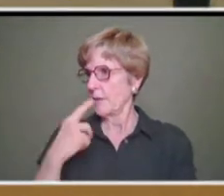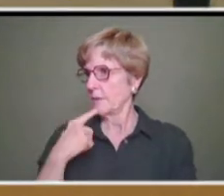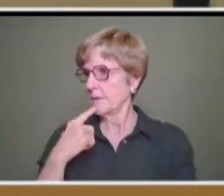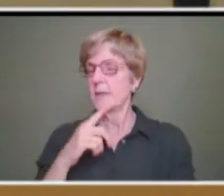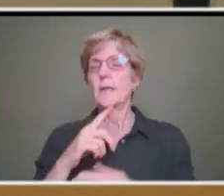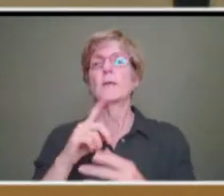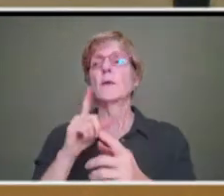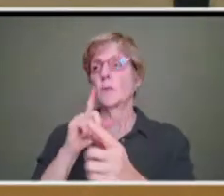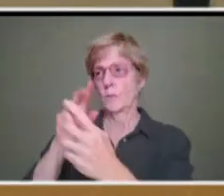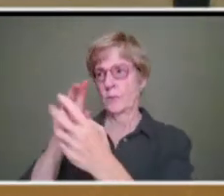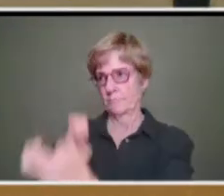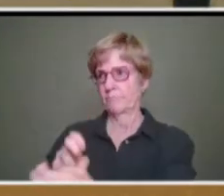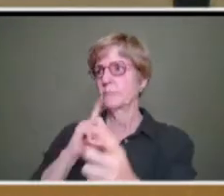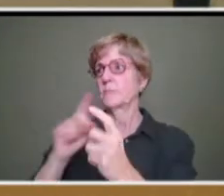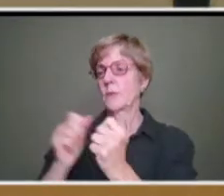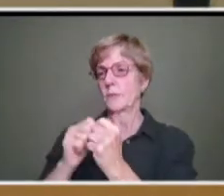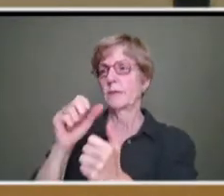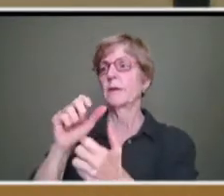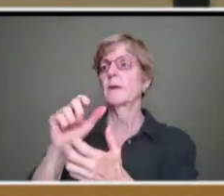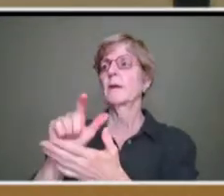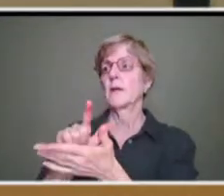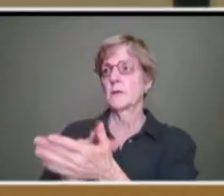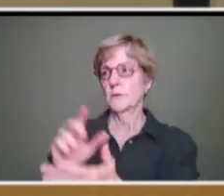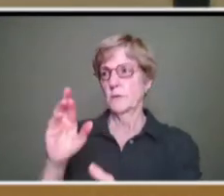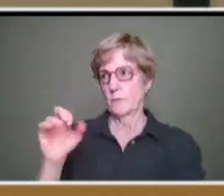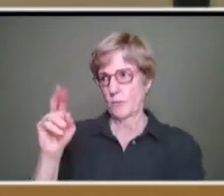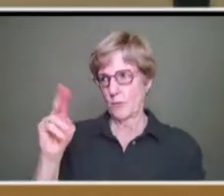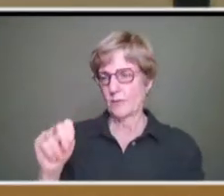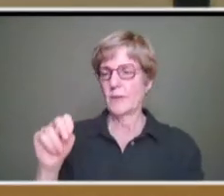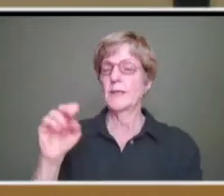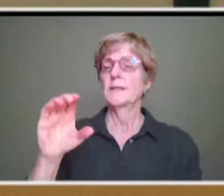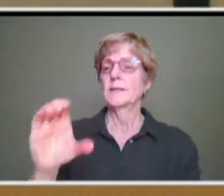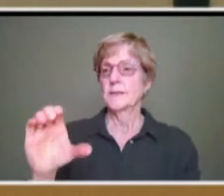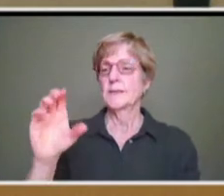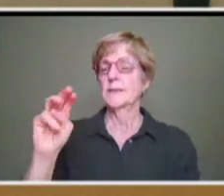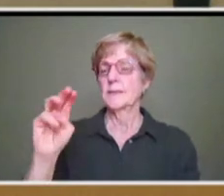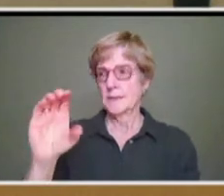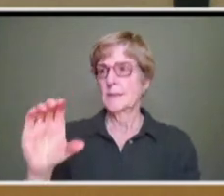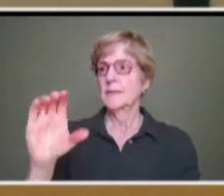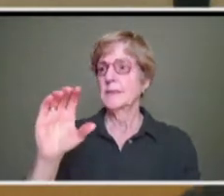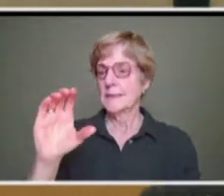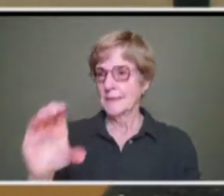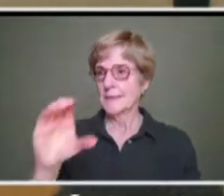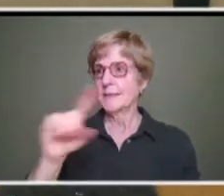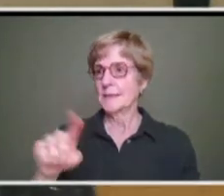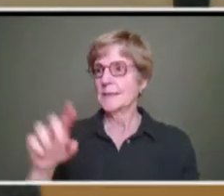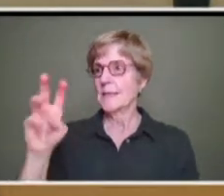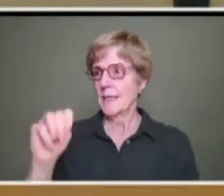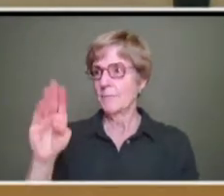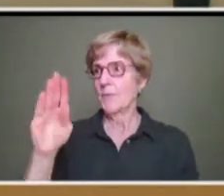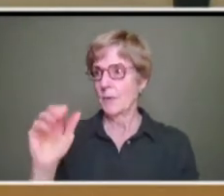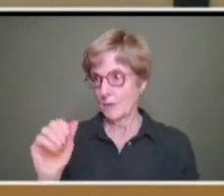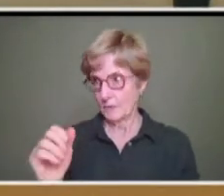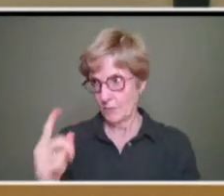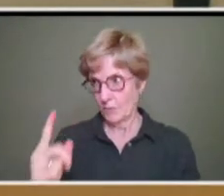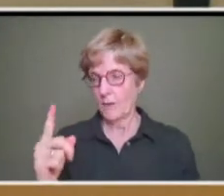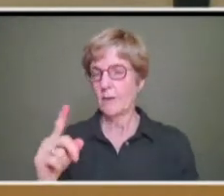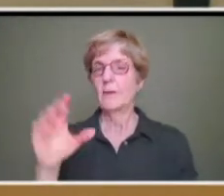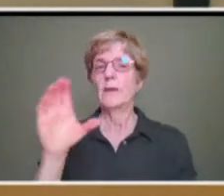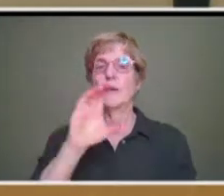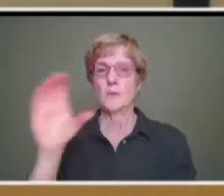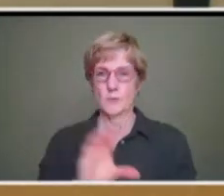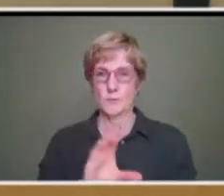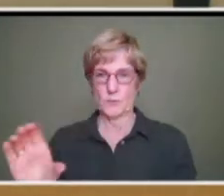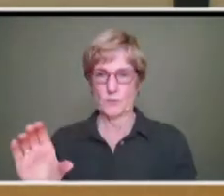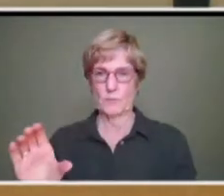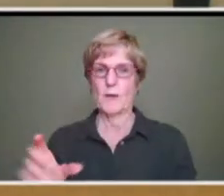Brown of foresee zcmb1 VR zoom and they have he just